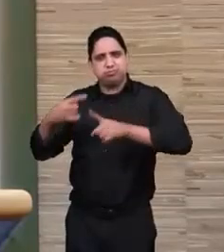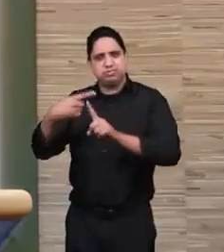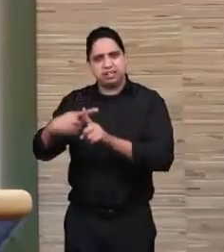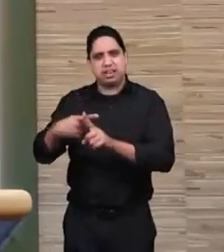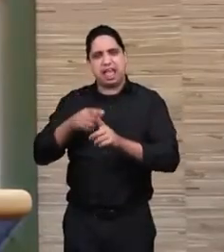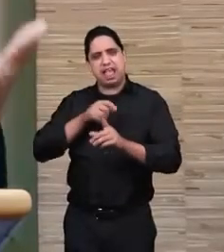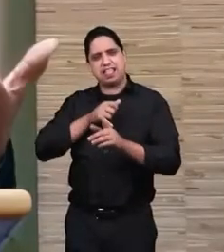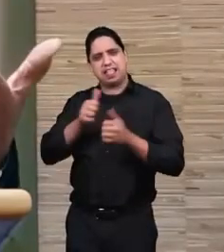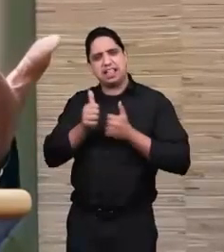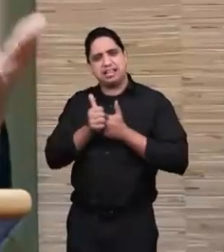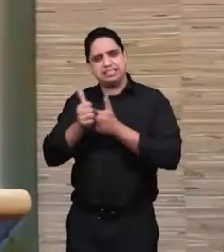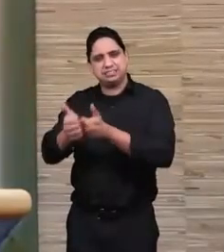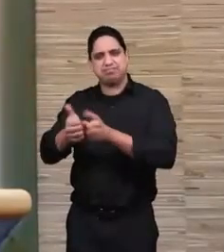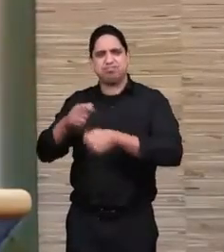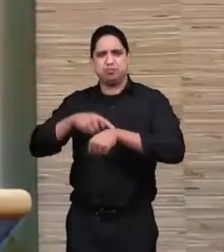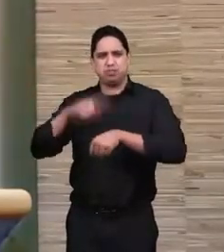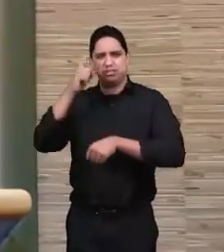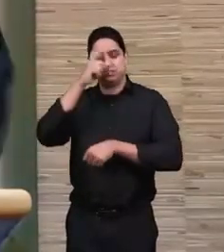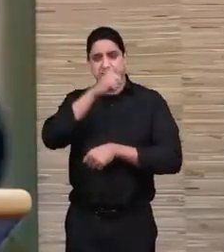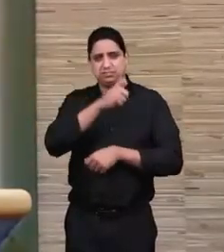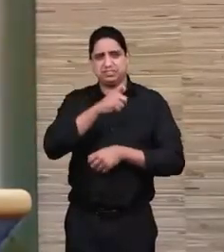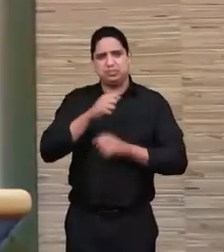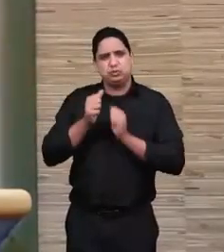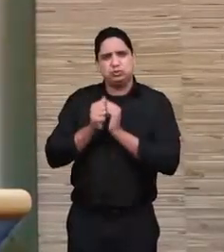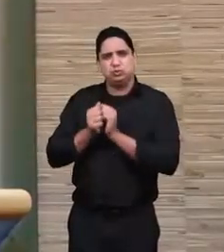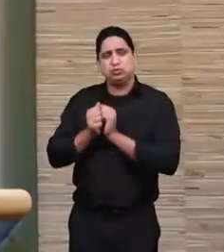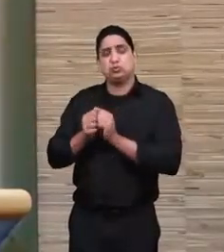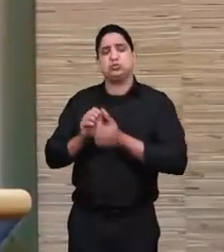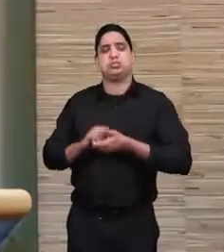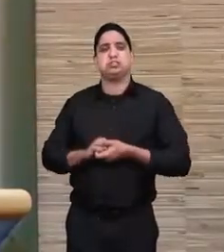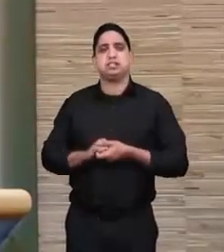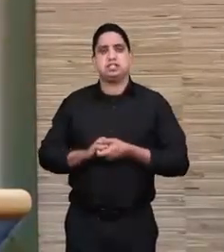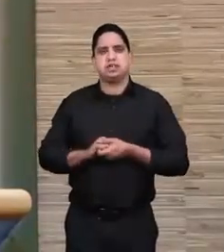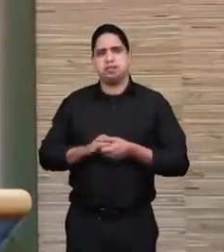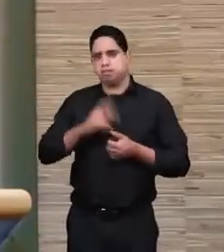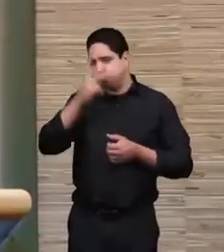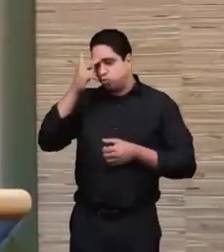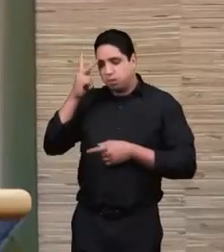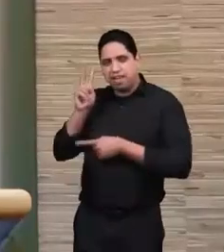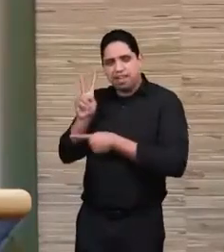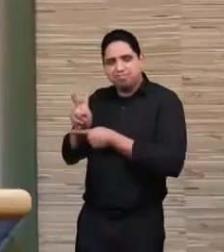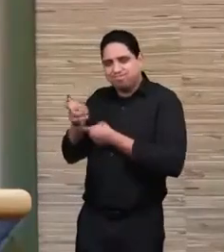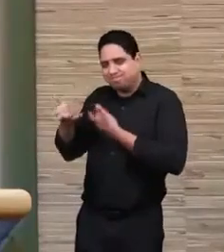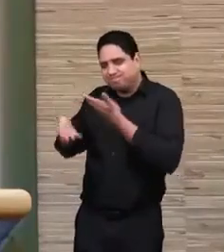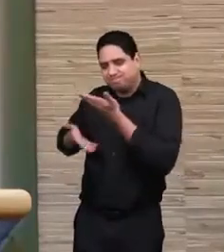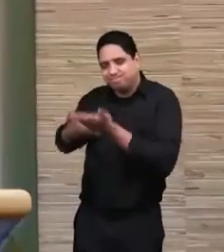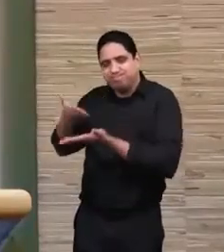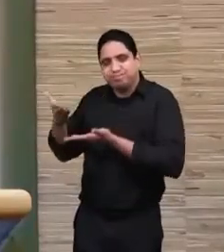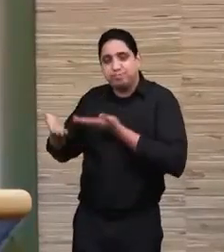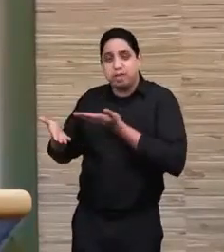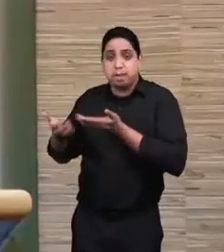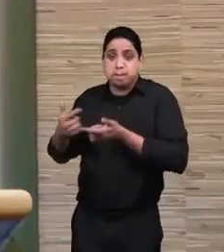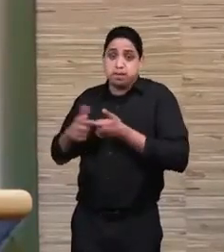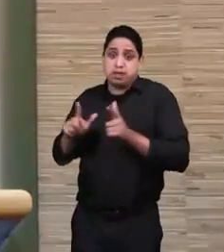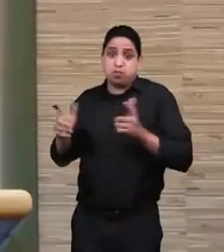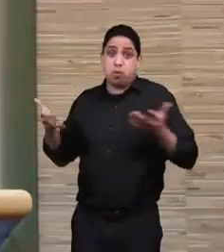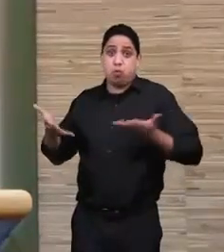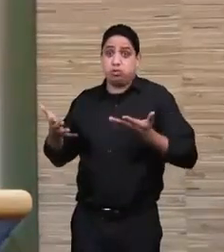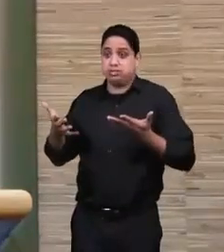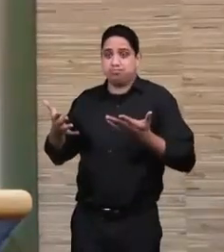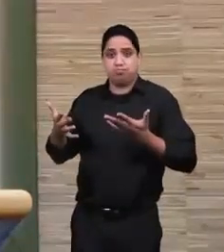even in the most difficult moment, which is the funeral. But we are living what we